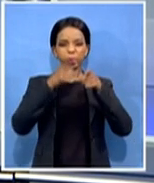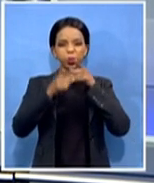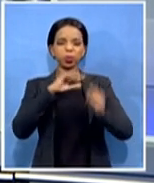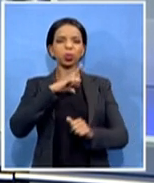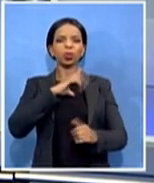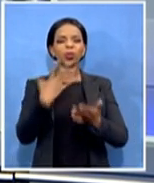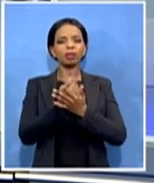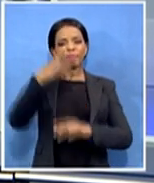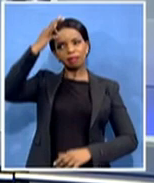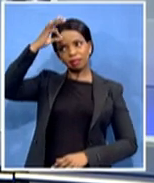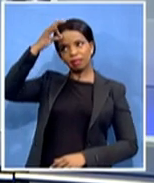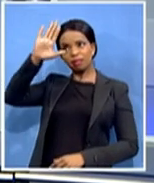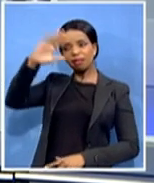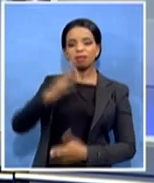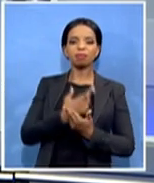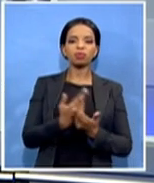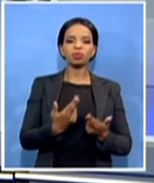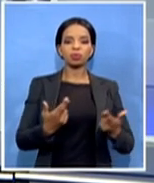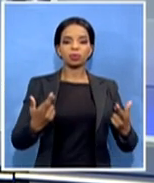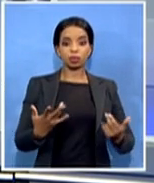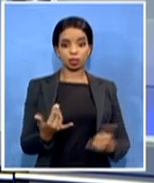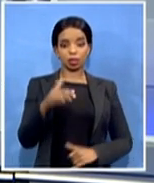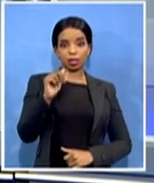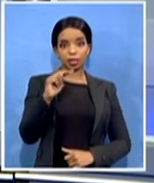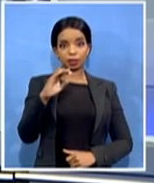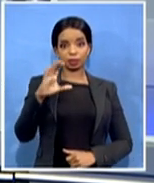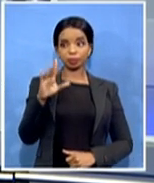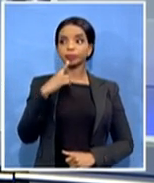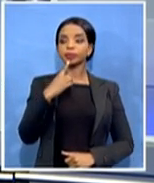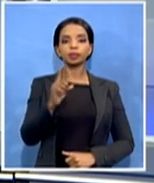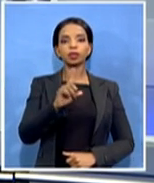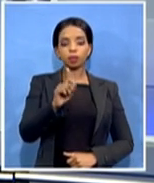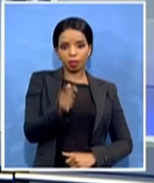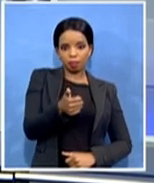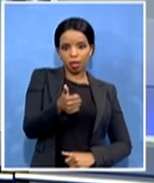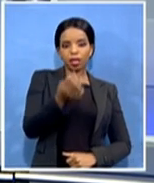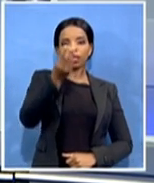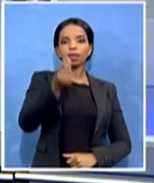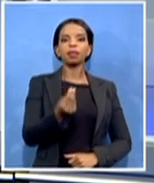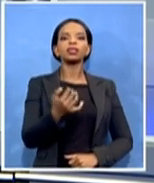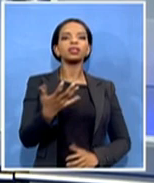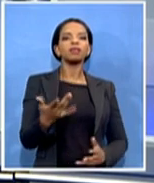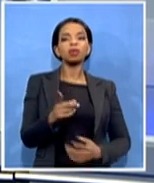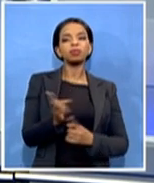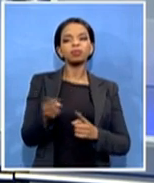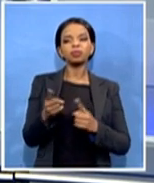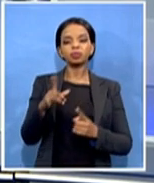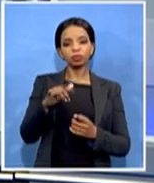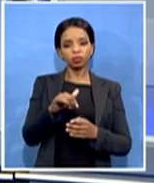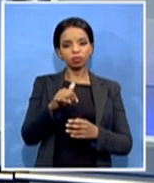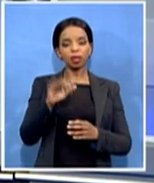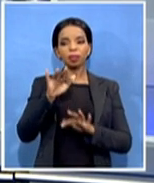said it would pay back the money for flying its delegation on an SANDF plane. I want to bring in now Sibongile Besani, head